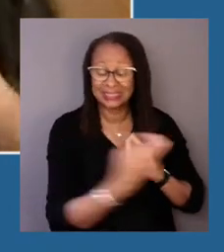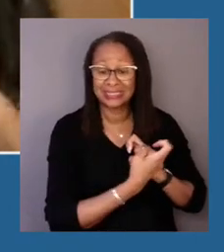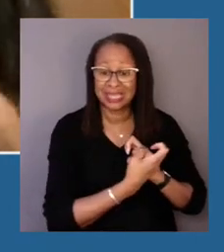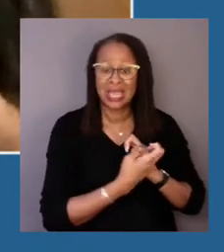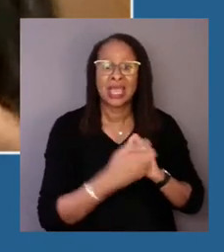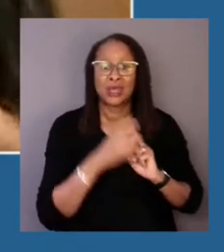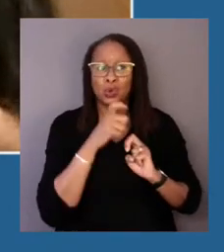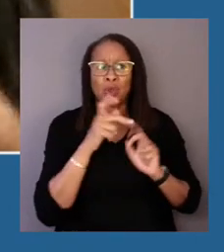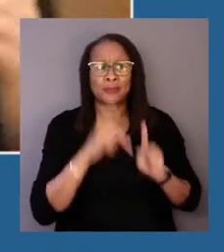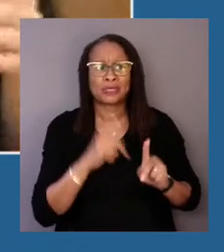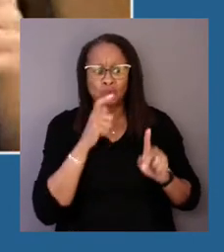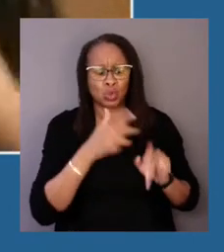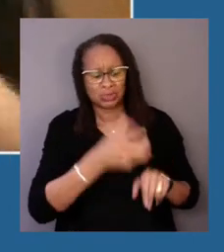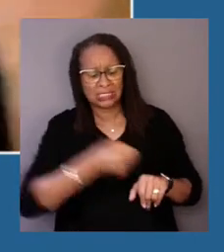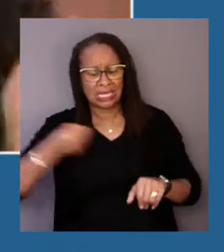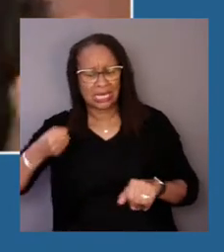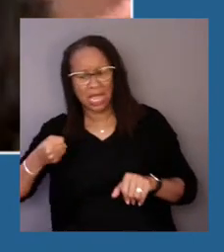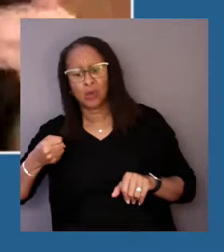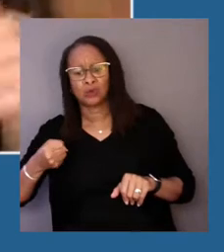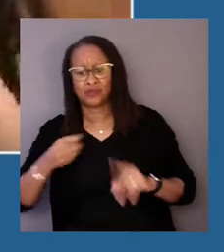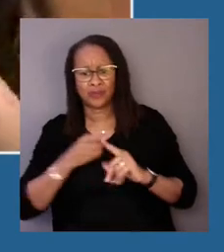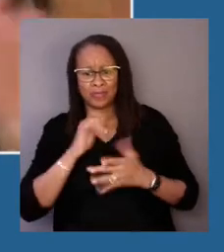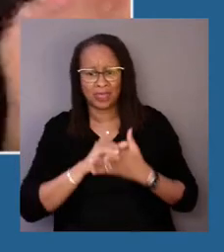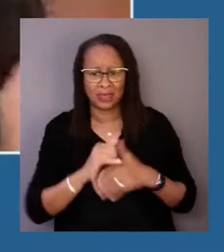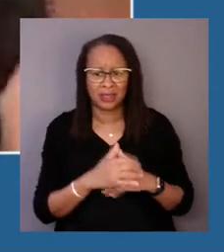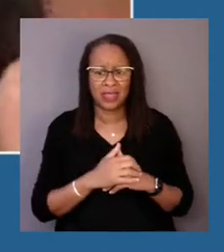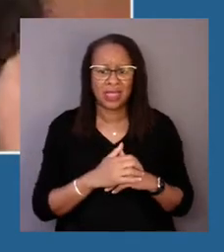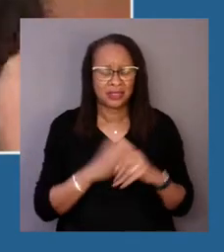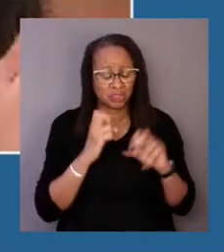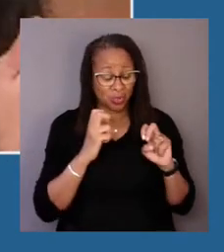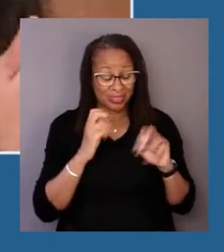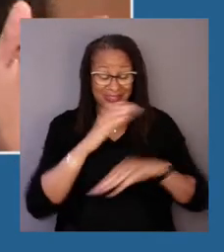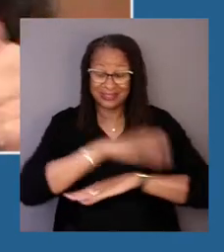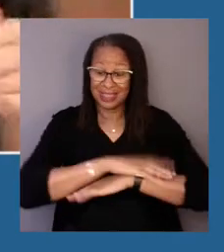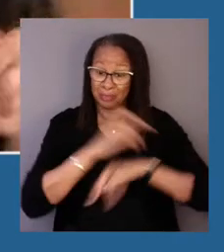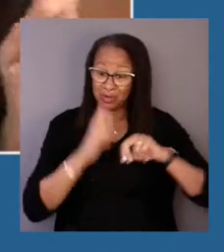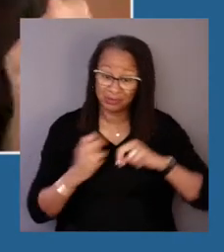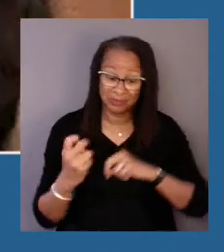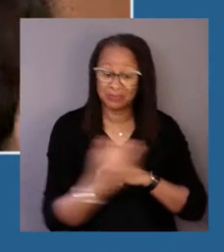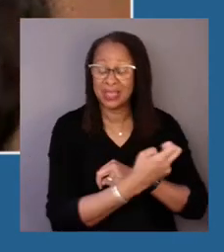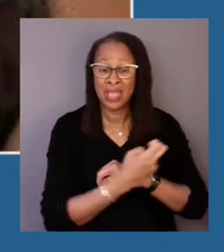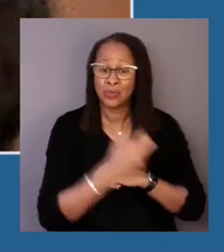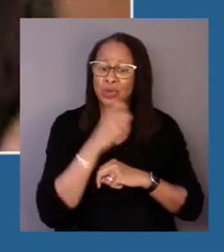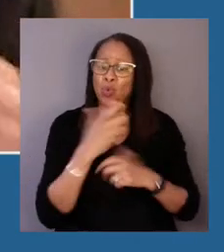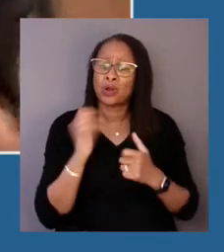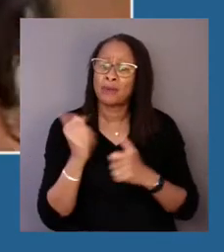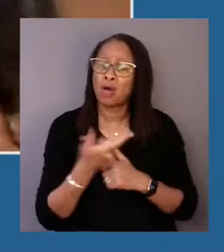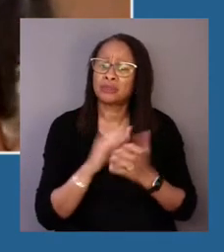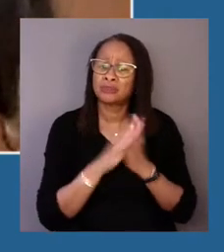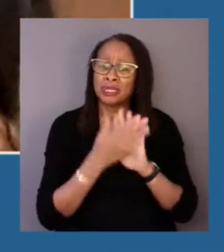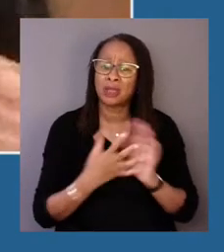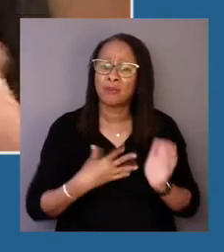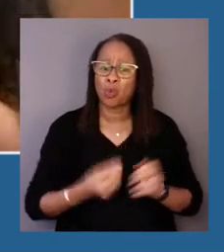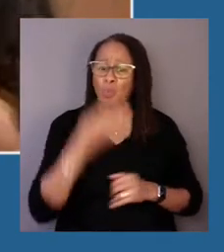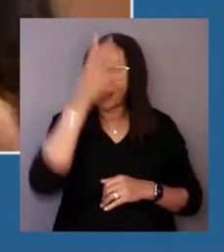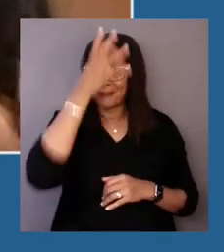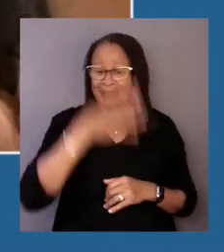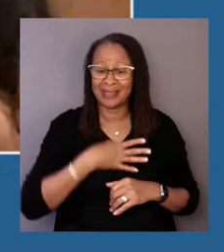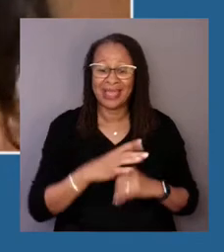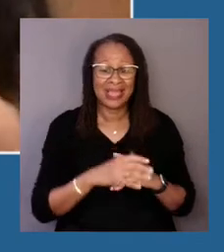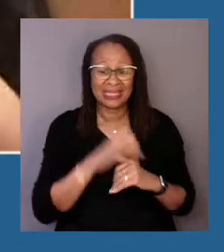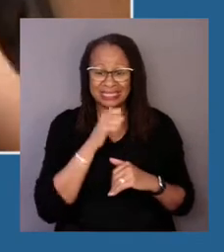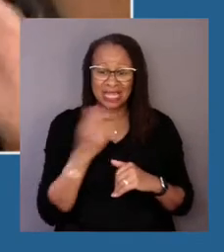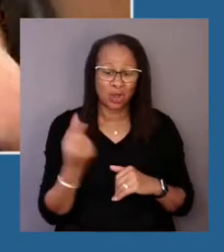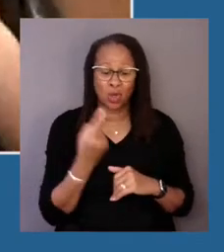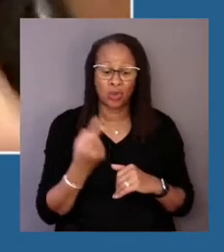And we also felt it was really, really important that sitting around that table is not exclusively white men. And equally, it's not just, you know, two women of color that are hauling